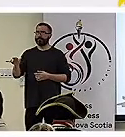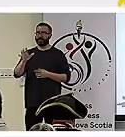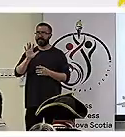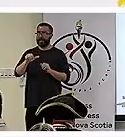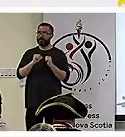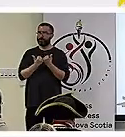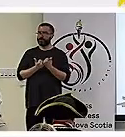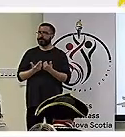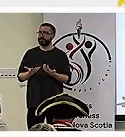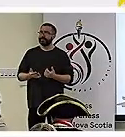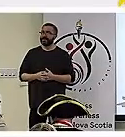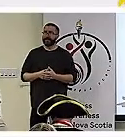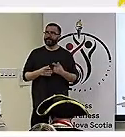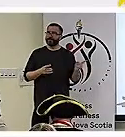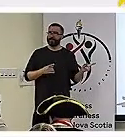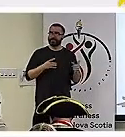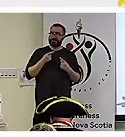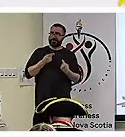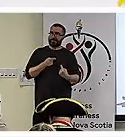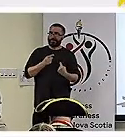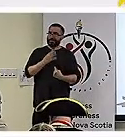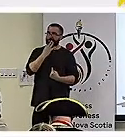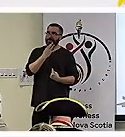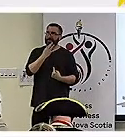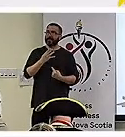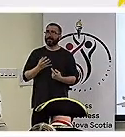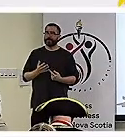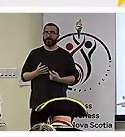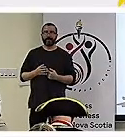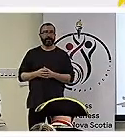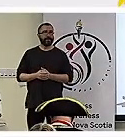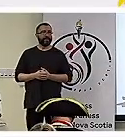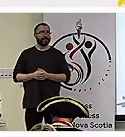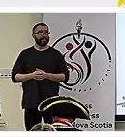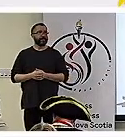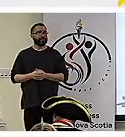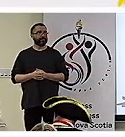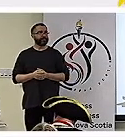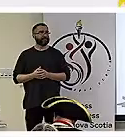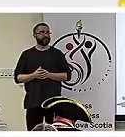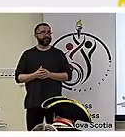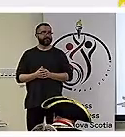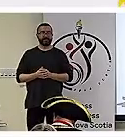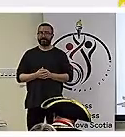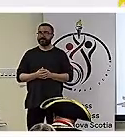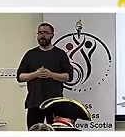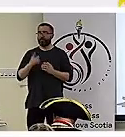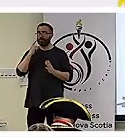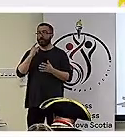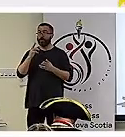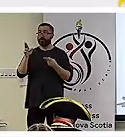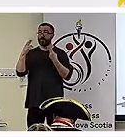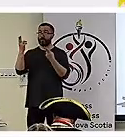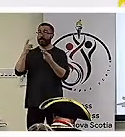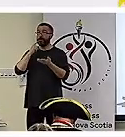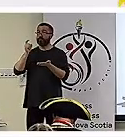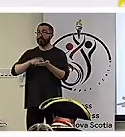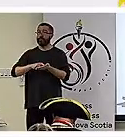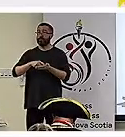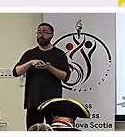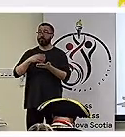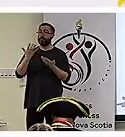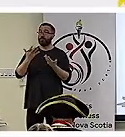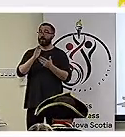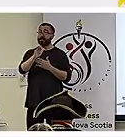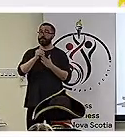thank you, Susan. The Halifax Malala was nominated in recognition of its leadership in